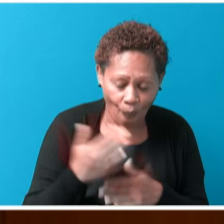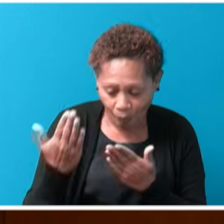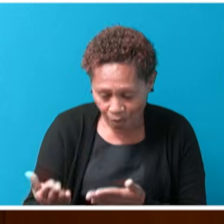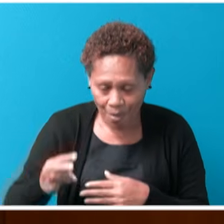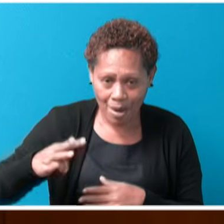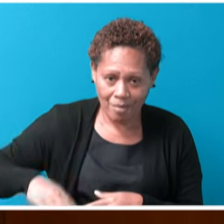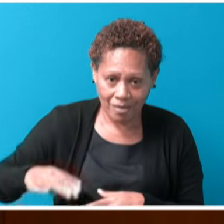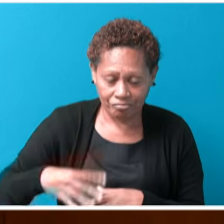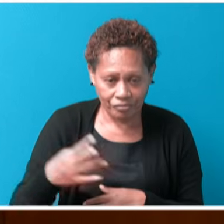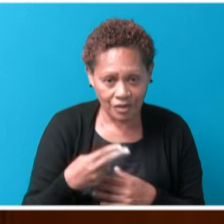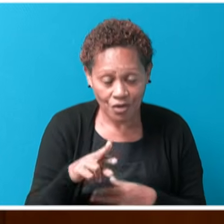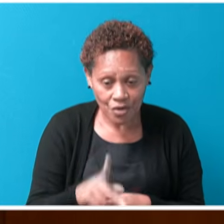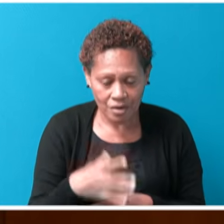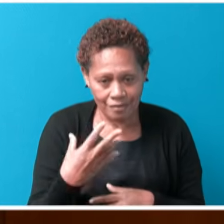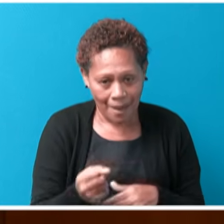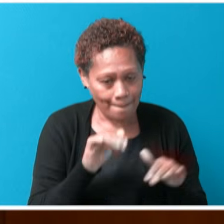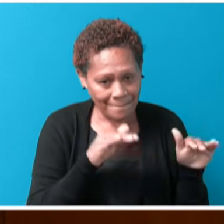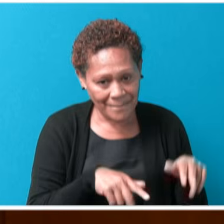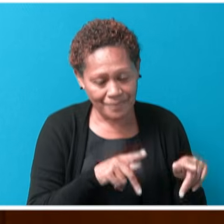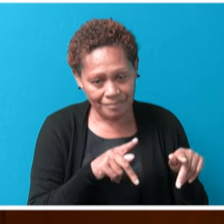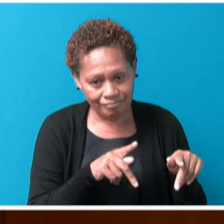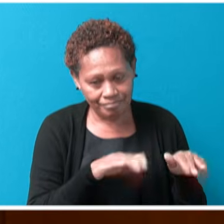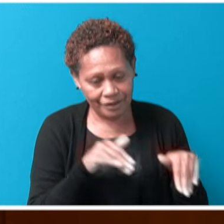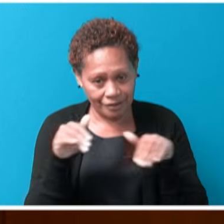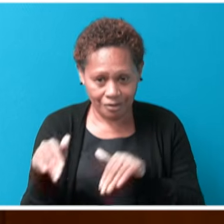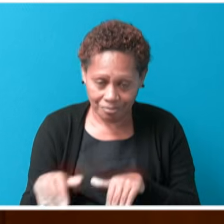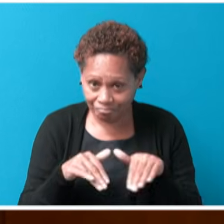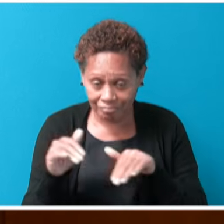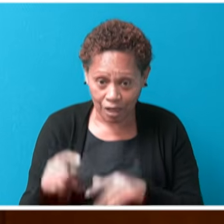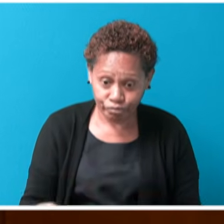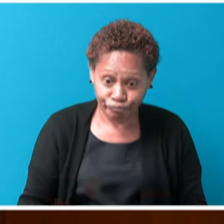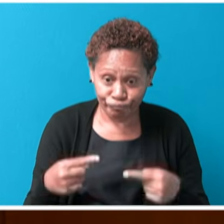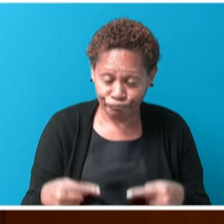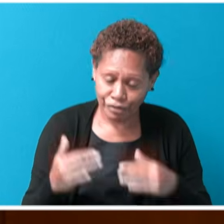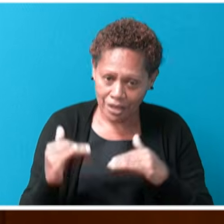for having participated in the policies and debate of these policies over the